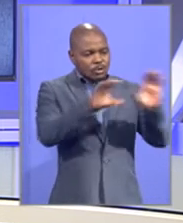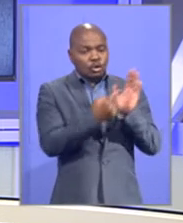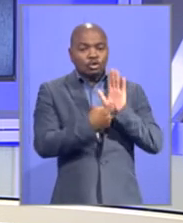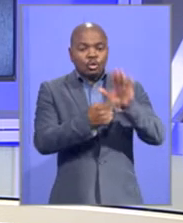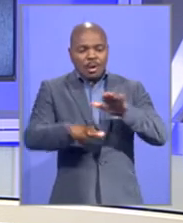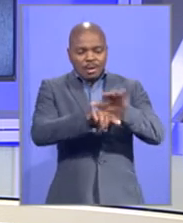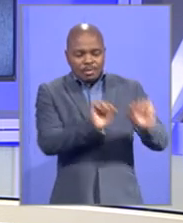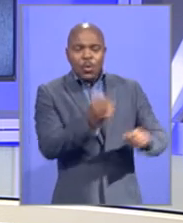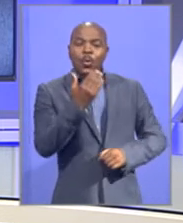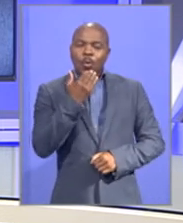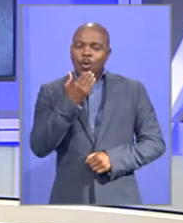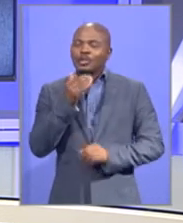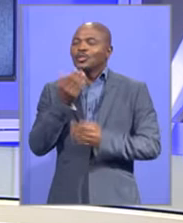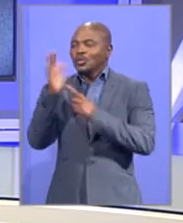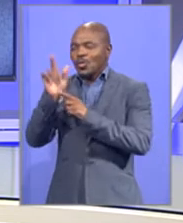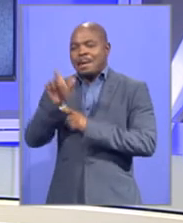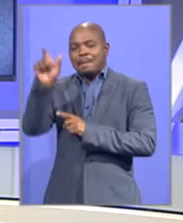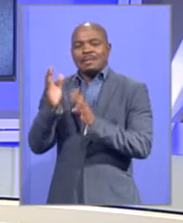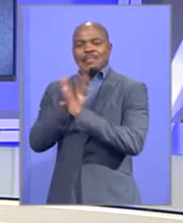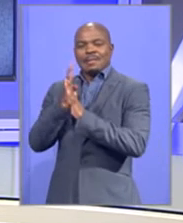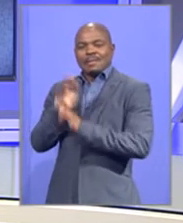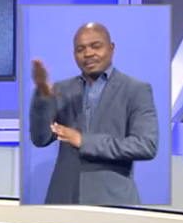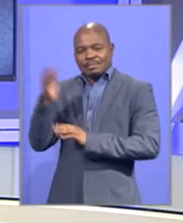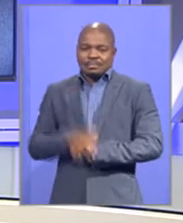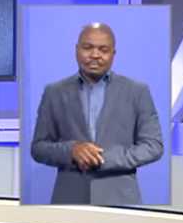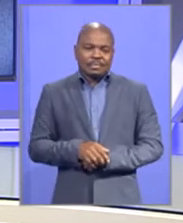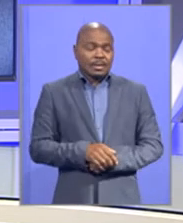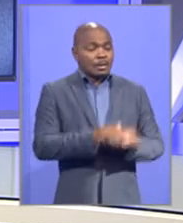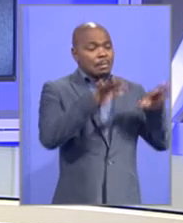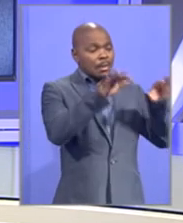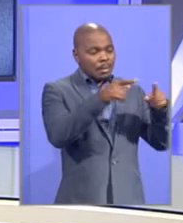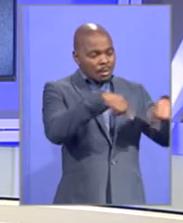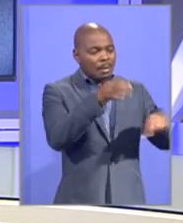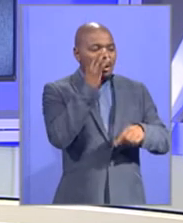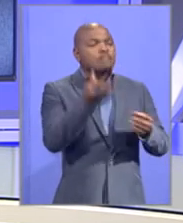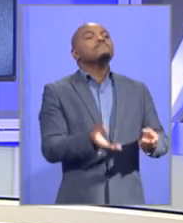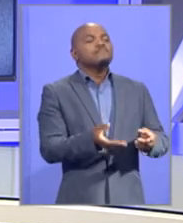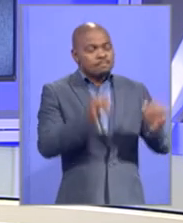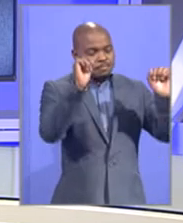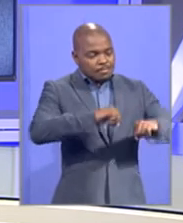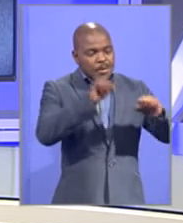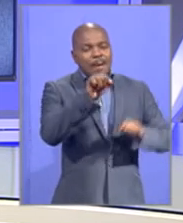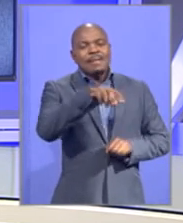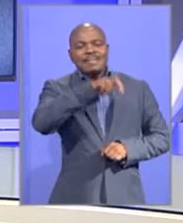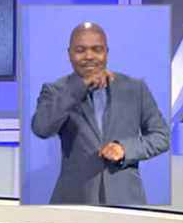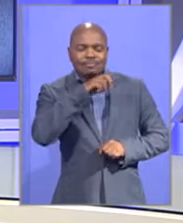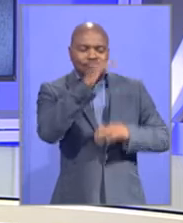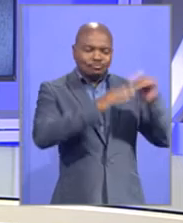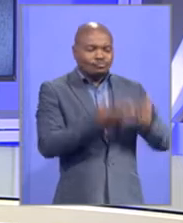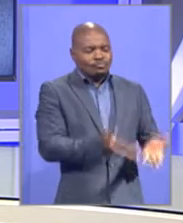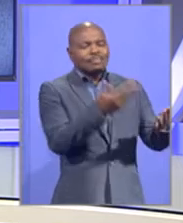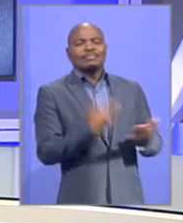lefatshe leo ke mang di ka ya faelela moagi wa poraefete. Baagi ba reboletswe tetla ya go nna kwa lefelong leo ke kgosi